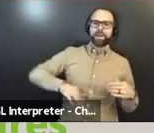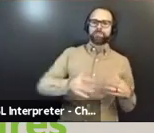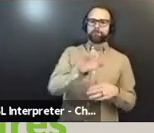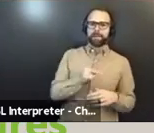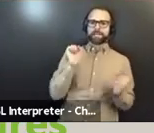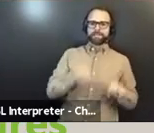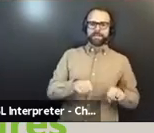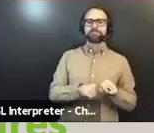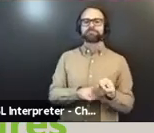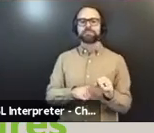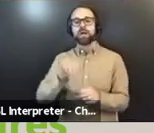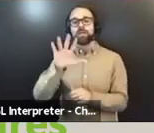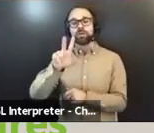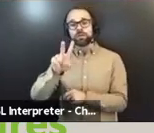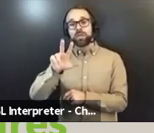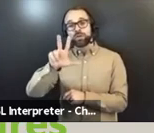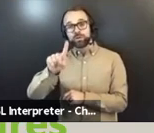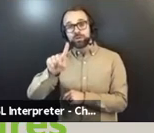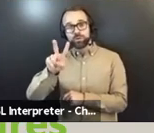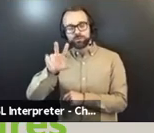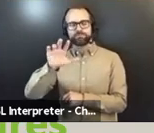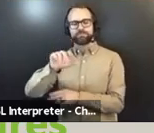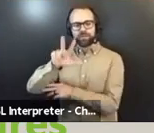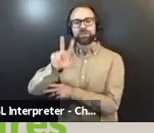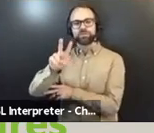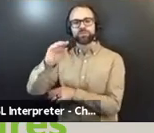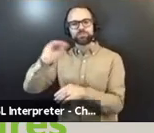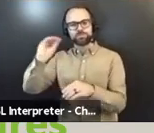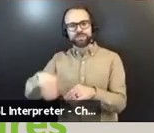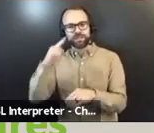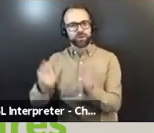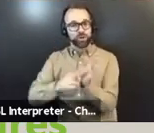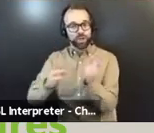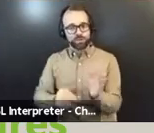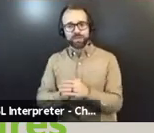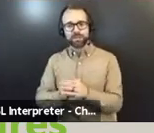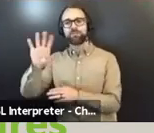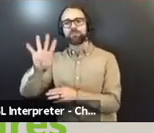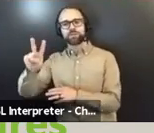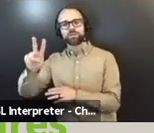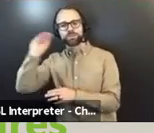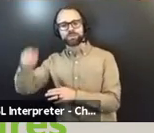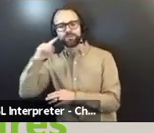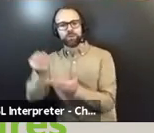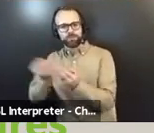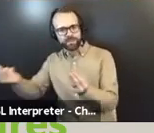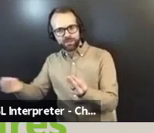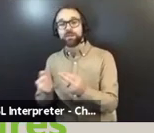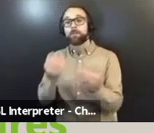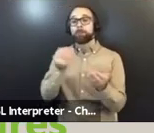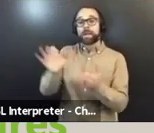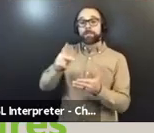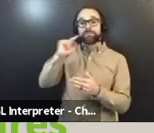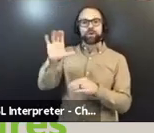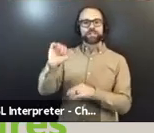on contractors, 42% on materials when you're developing prototype and you can't resell it. The refund comes back as cash. That's why it's really important.